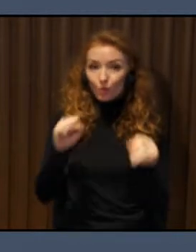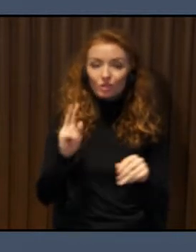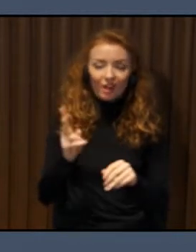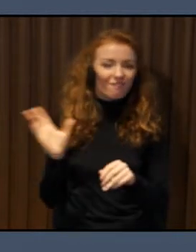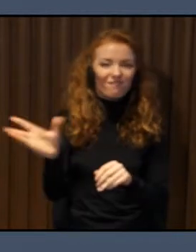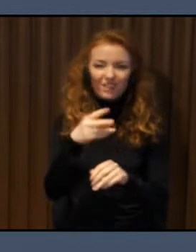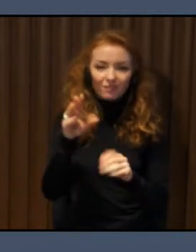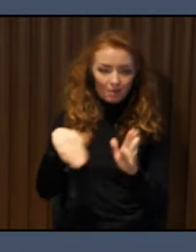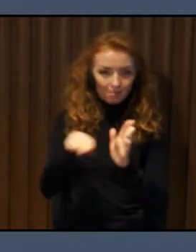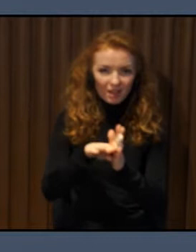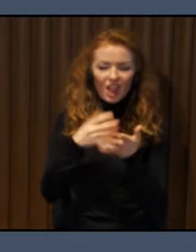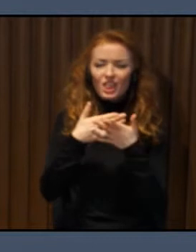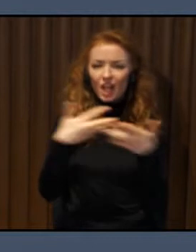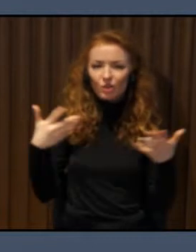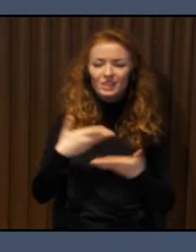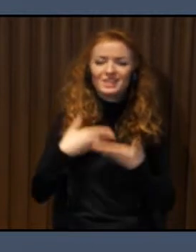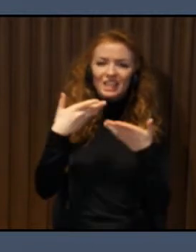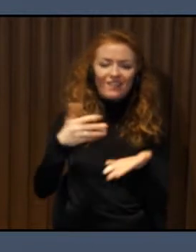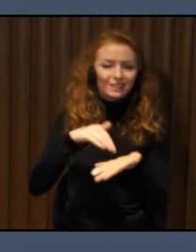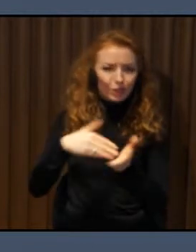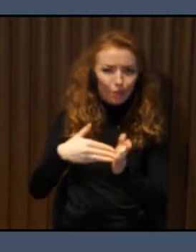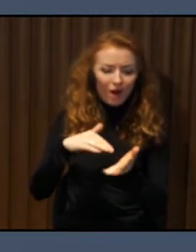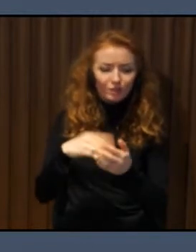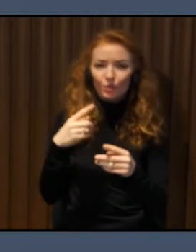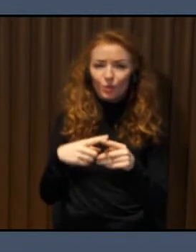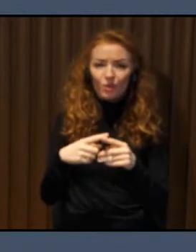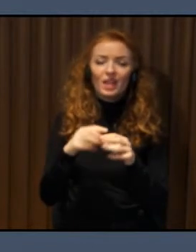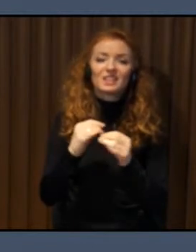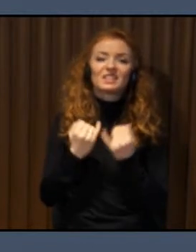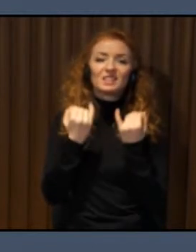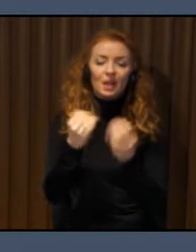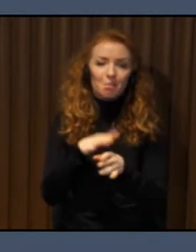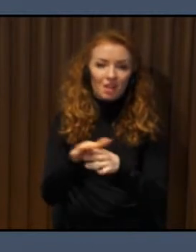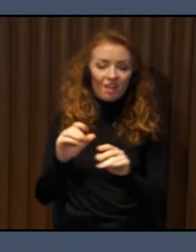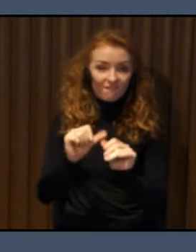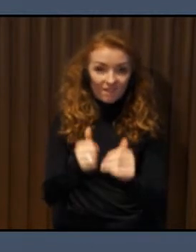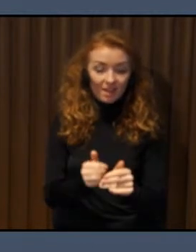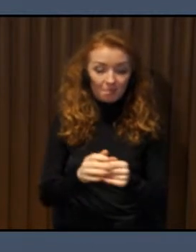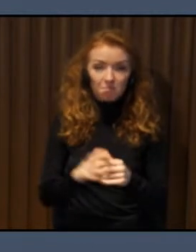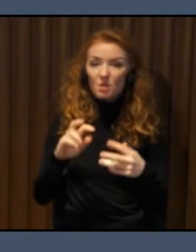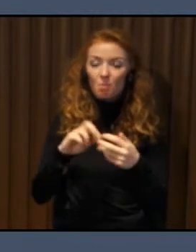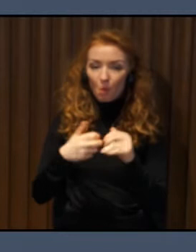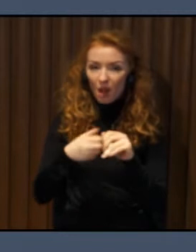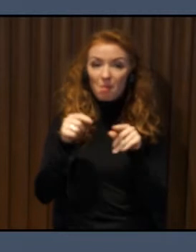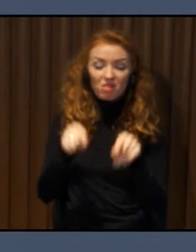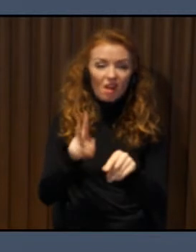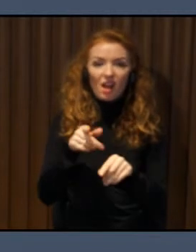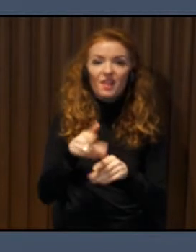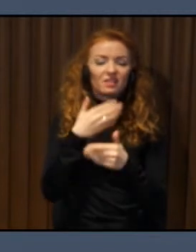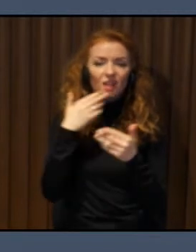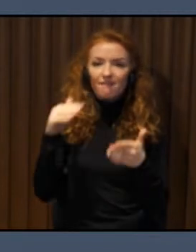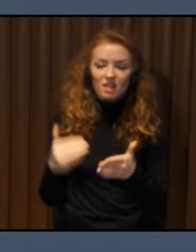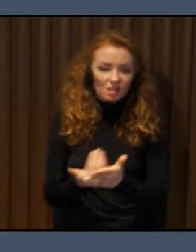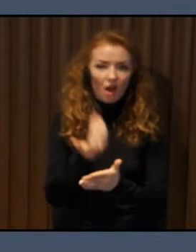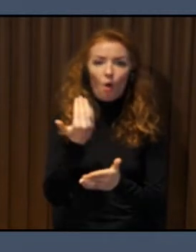equal, independent, and respectful manner. But the problem is not with the new building, it's with the already built environment.